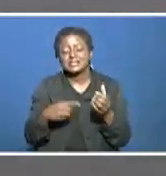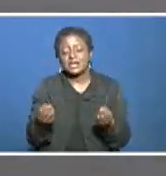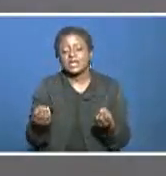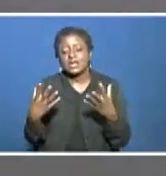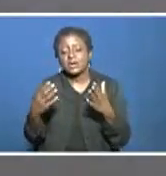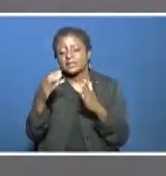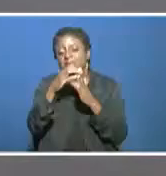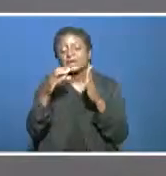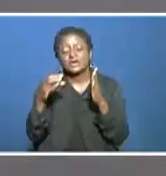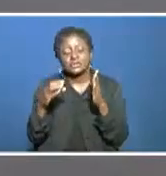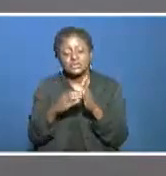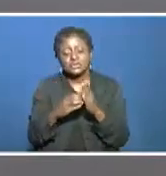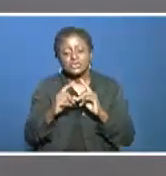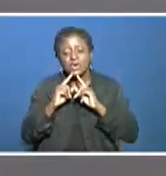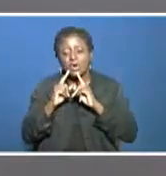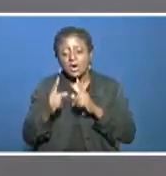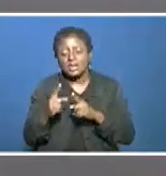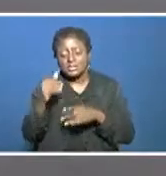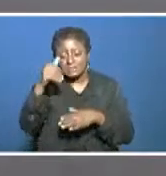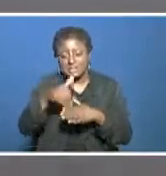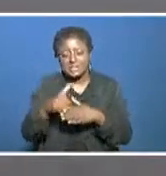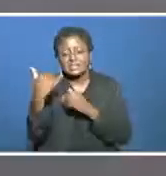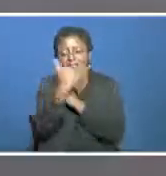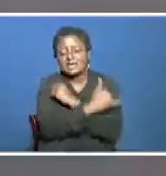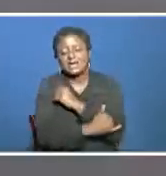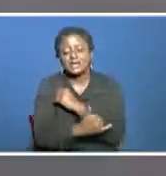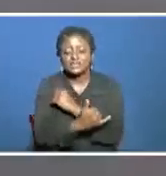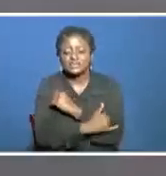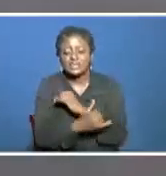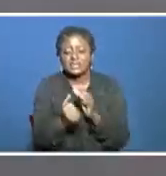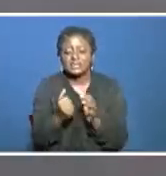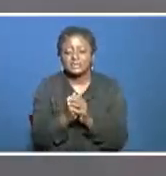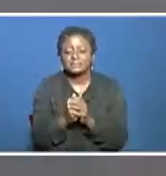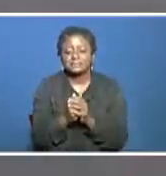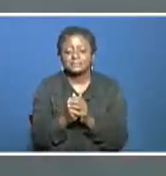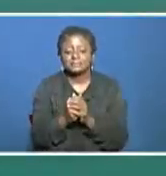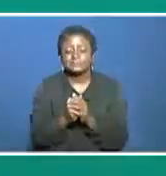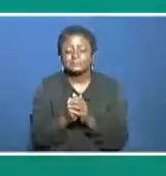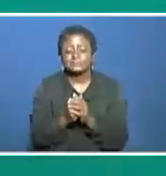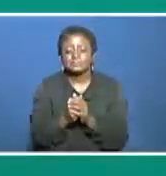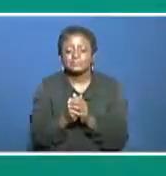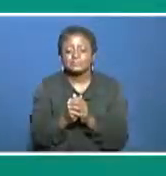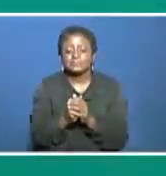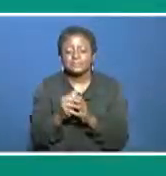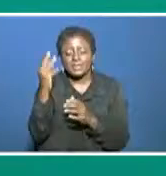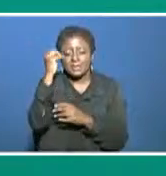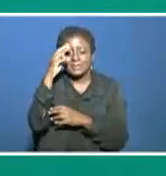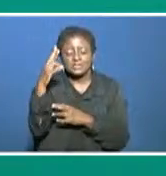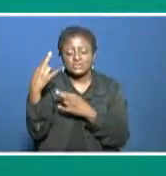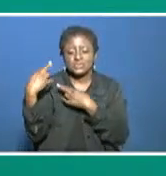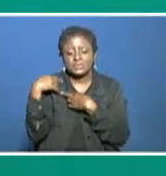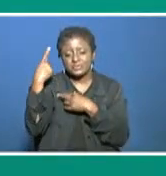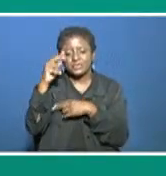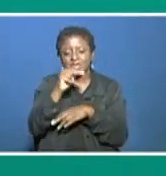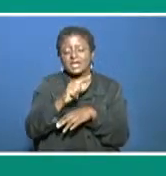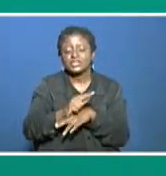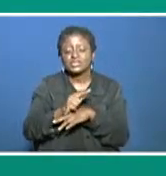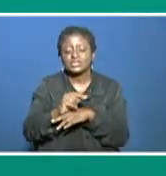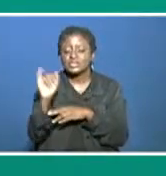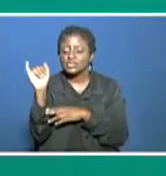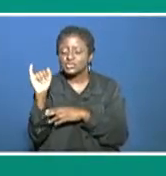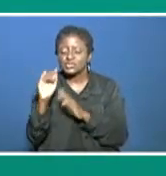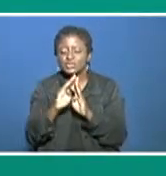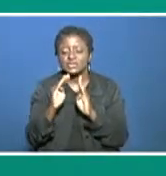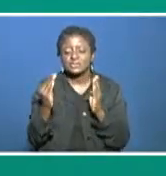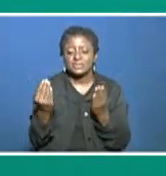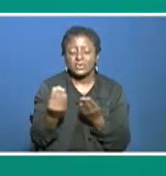in the country. For the ZNS News Network, I'm Akush Lapender. Home Minister responsible for the National Insurance Board, the